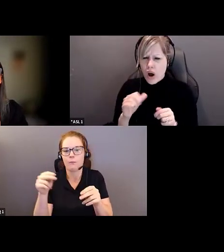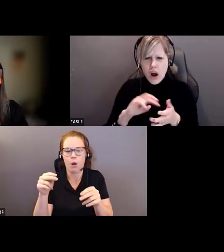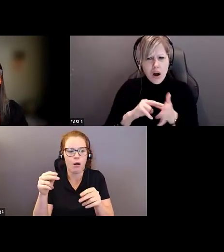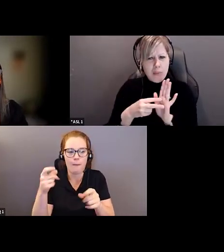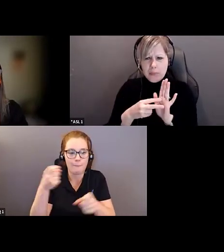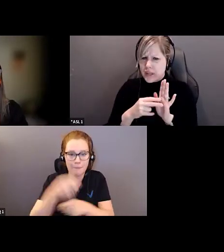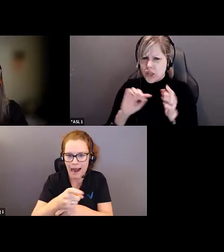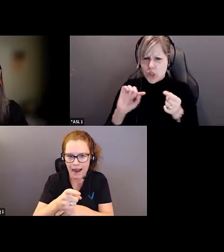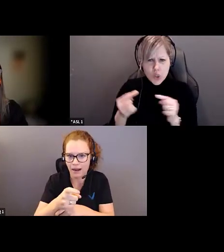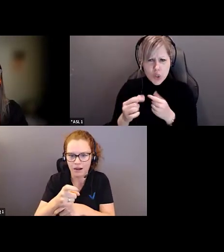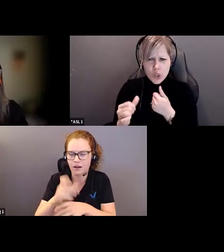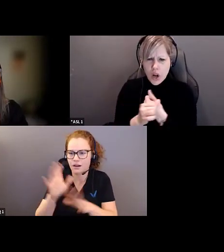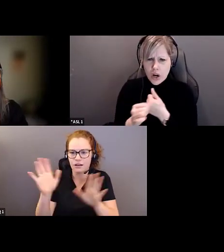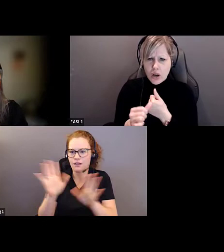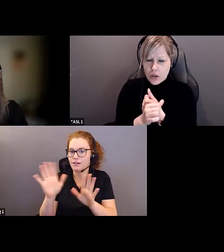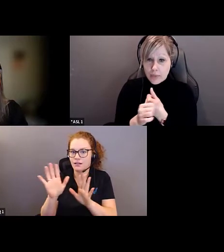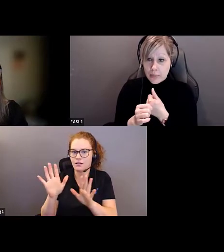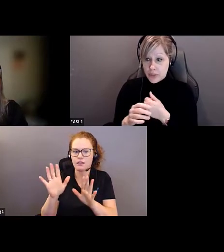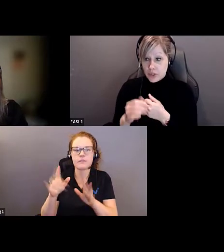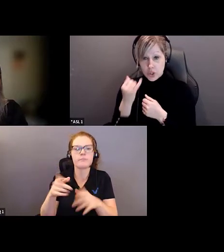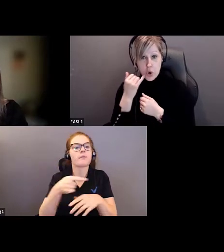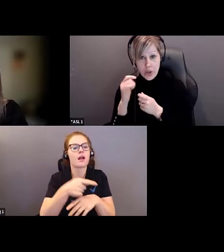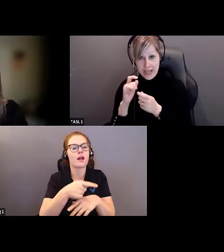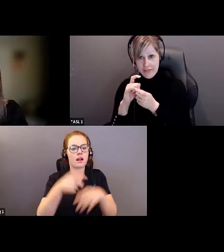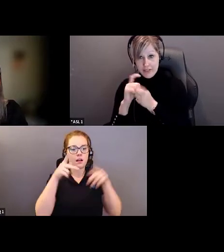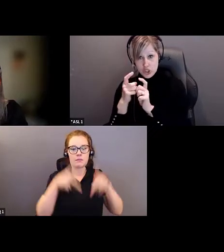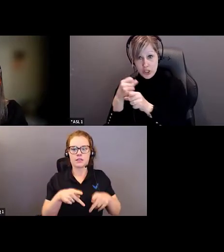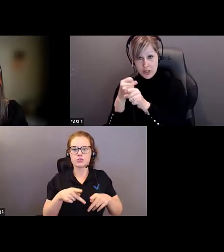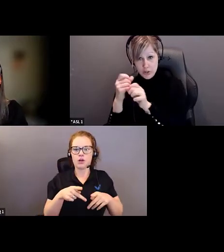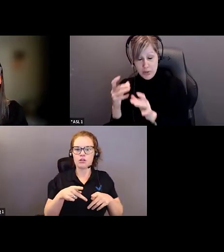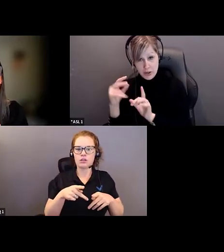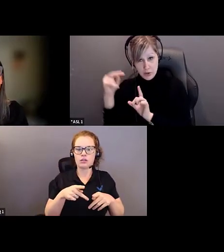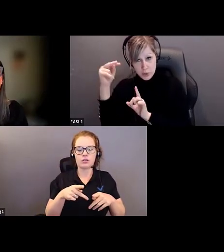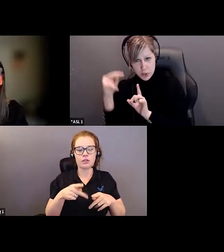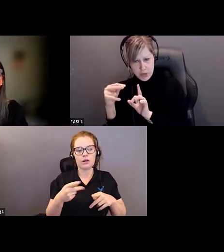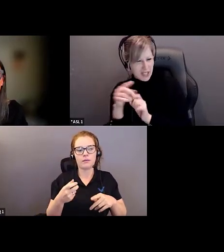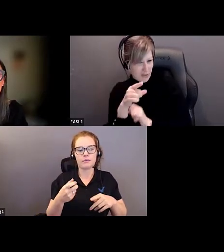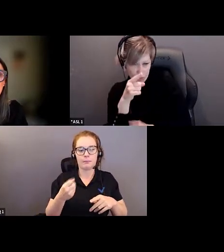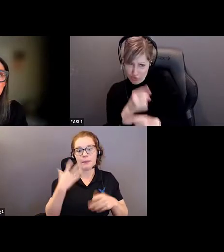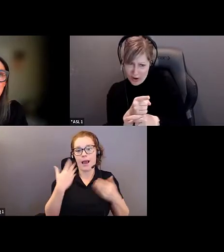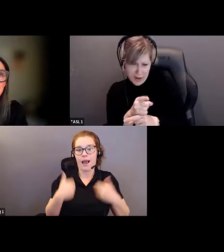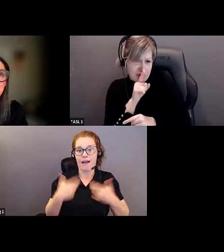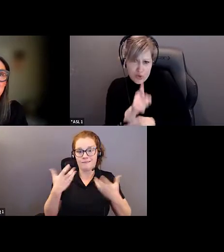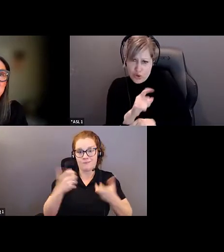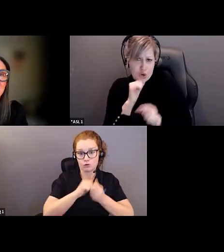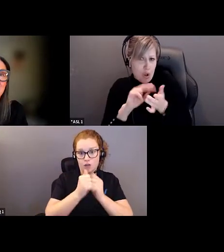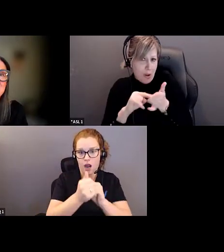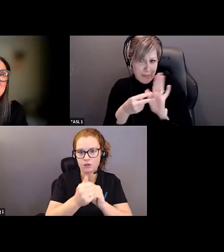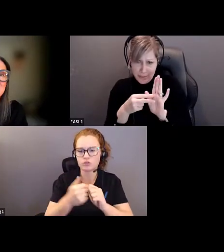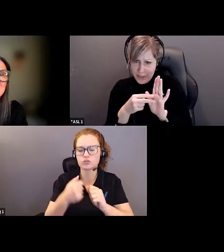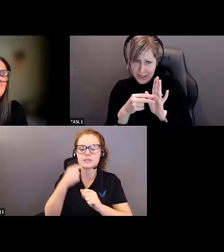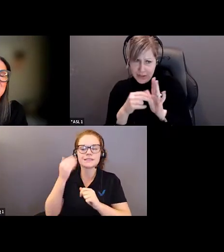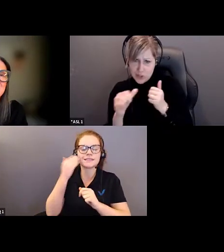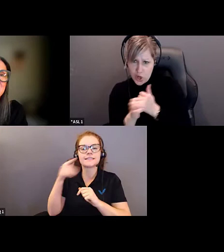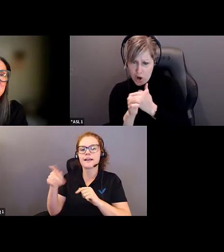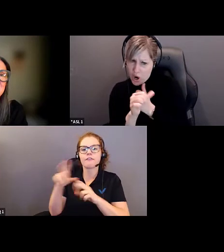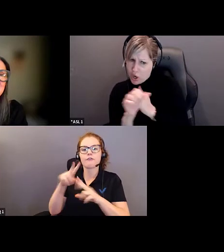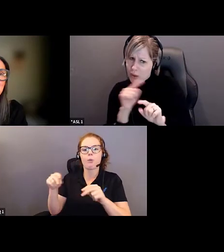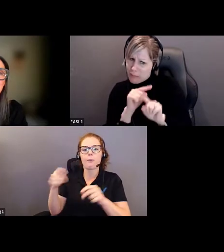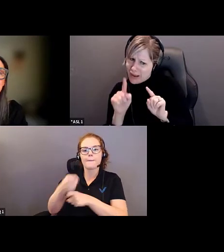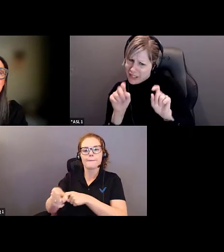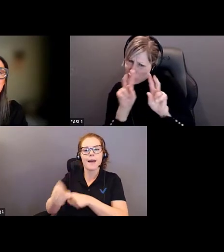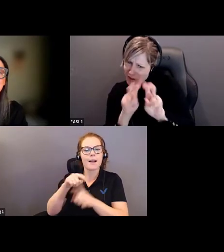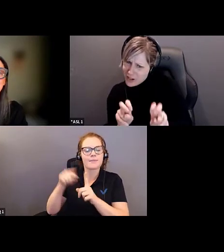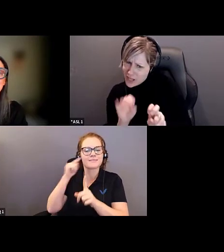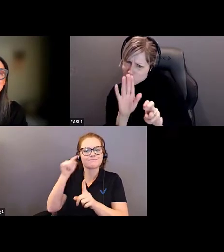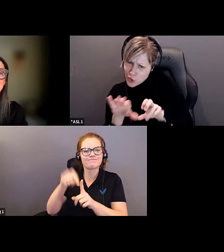saying, I am sure you are right. I'm sure she didn't intend to cause harm, but we need to focus on the impact of these actions.